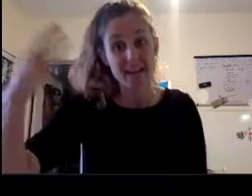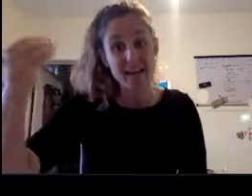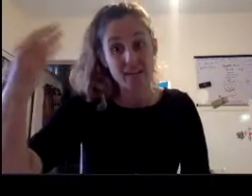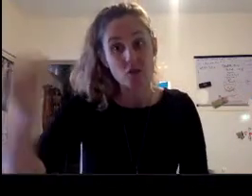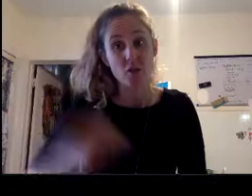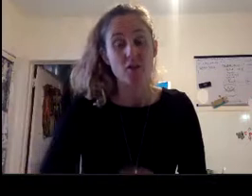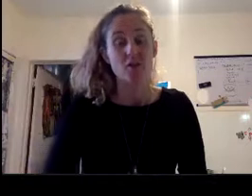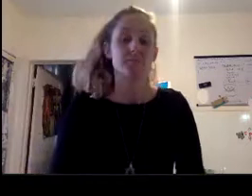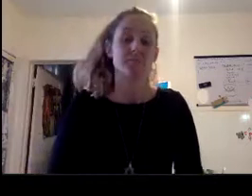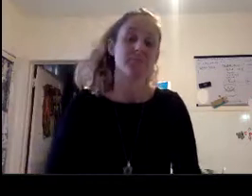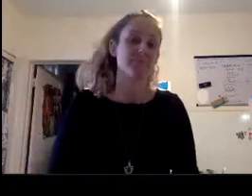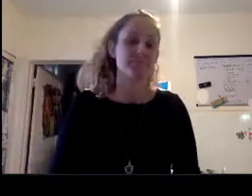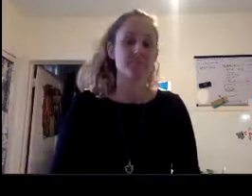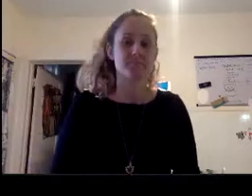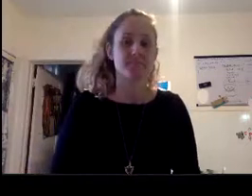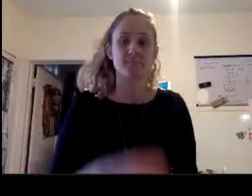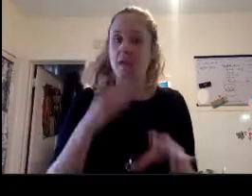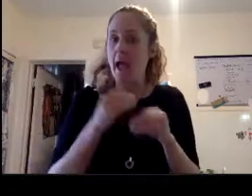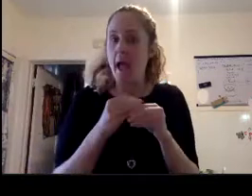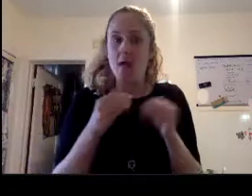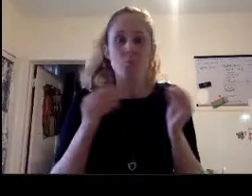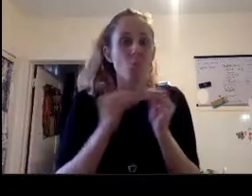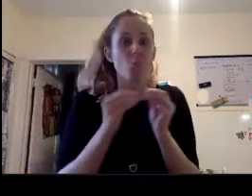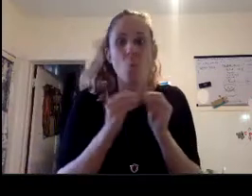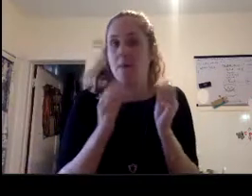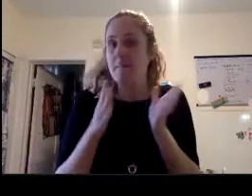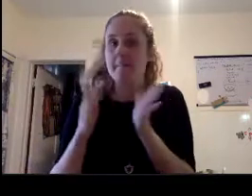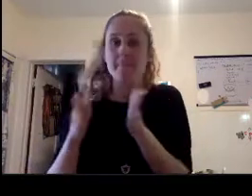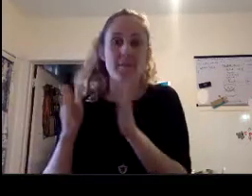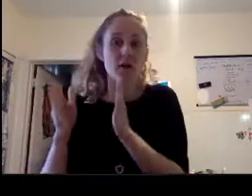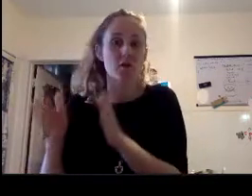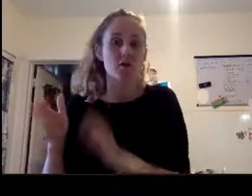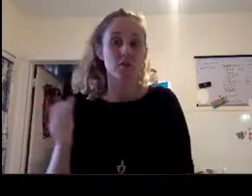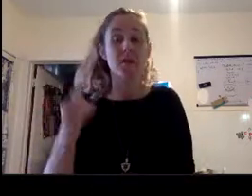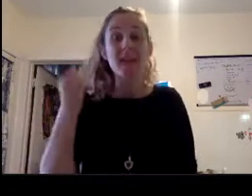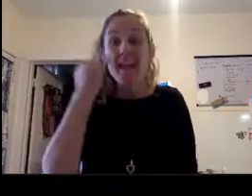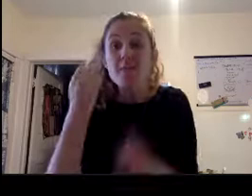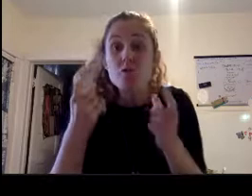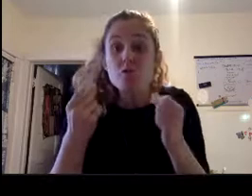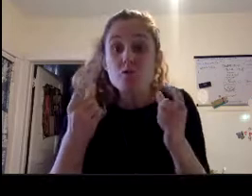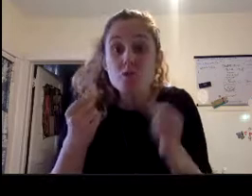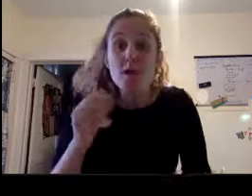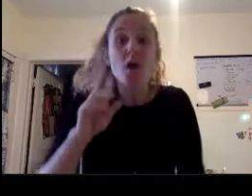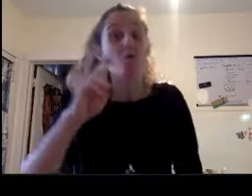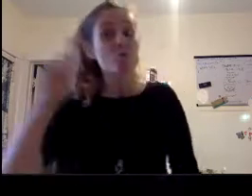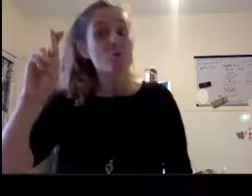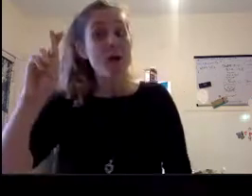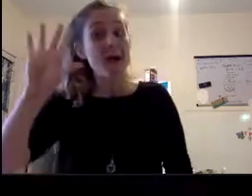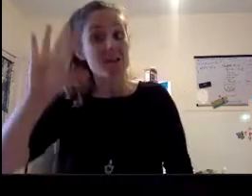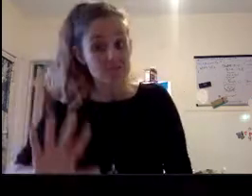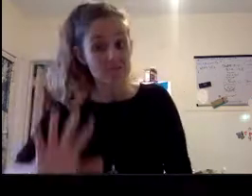And so I could add even more patterns, but whatever I do on the right side, I'm going to add on the left